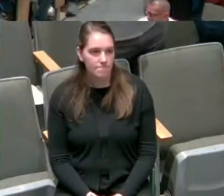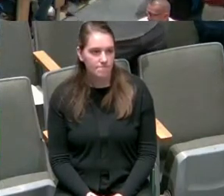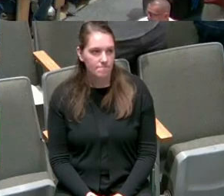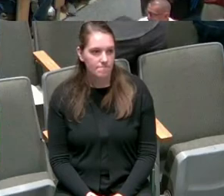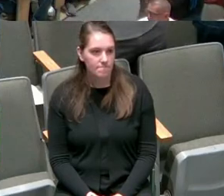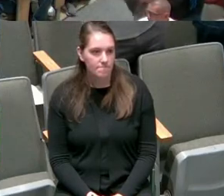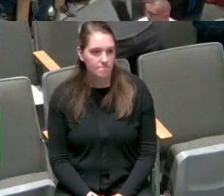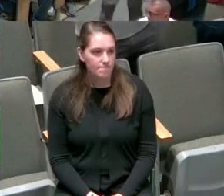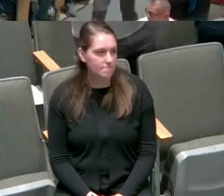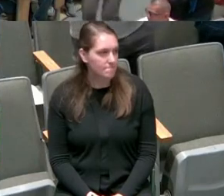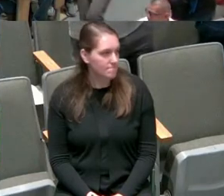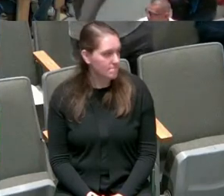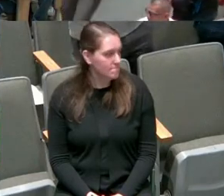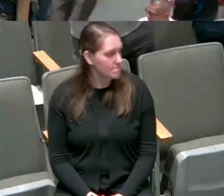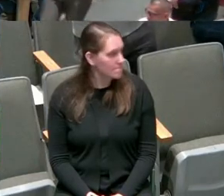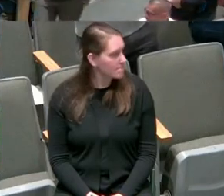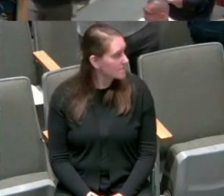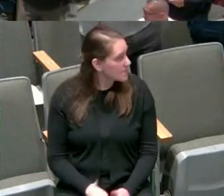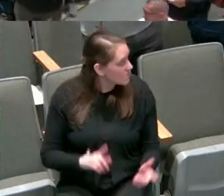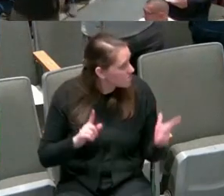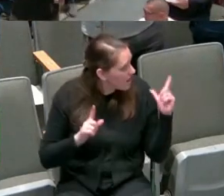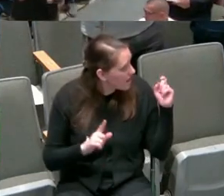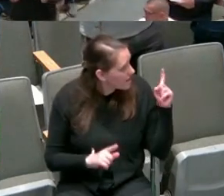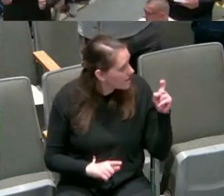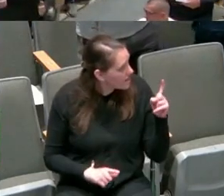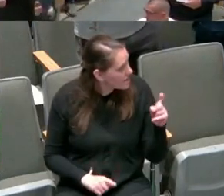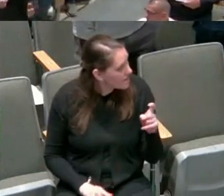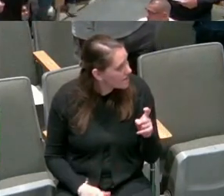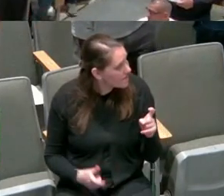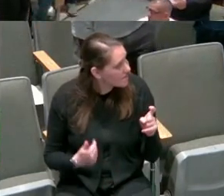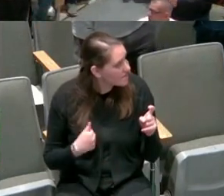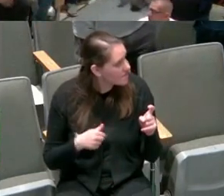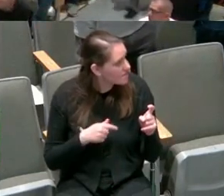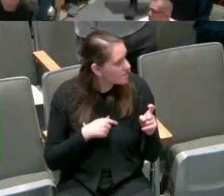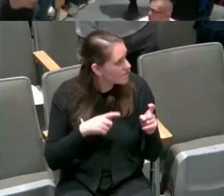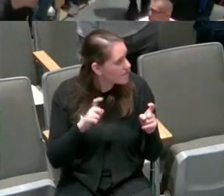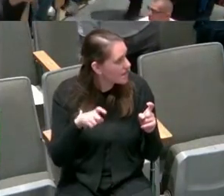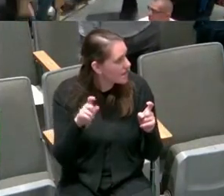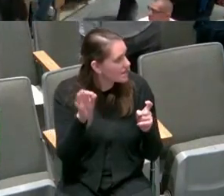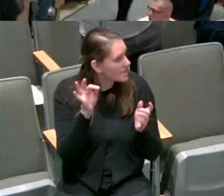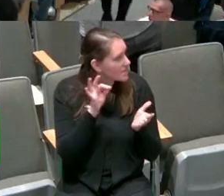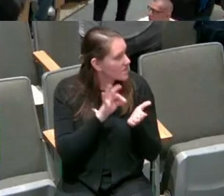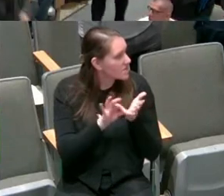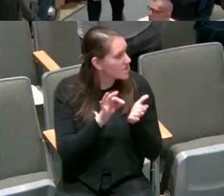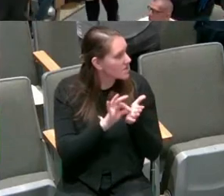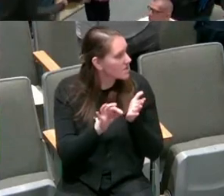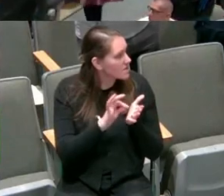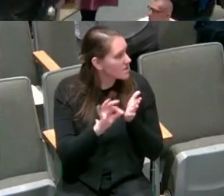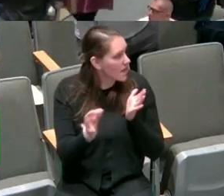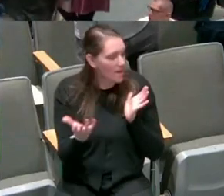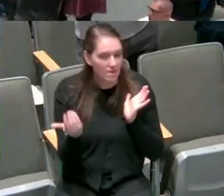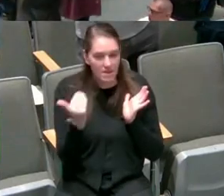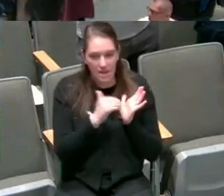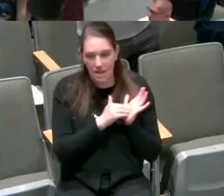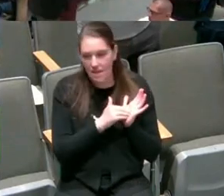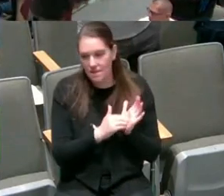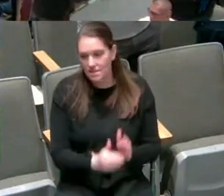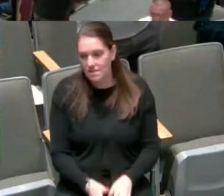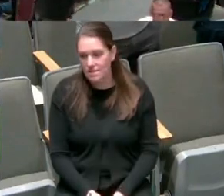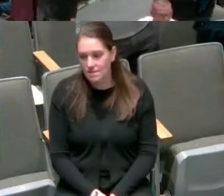is he running Jen well we got a count over we're off by one by one